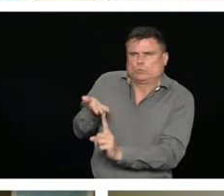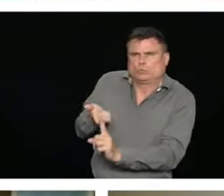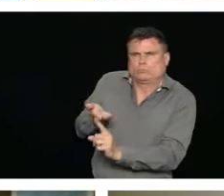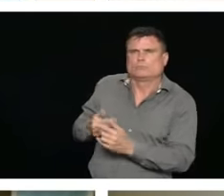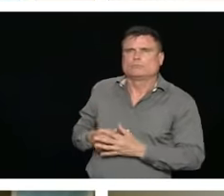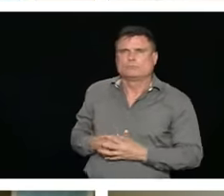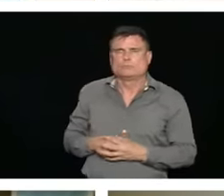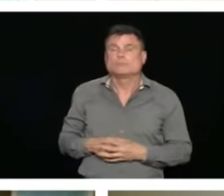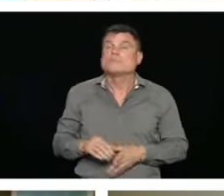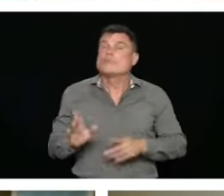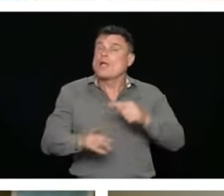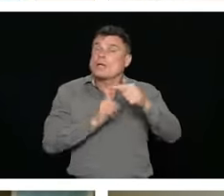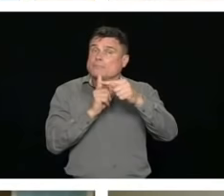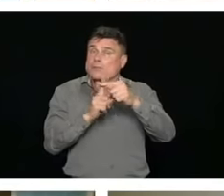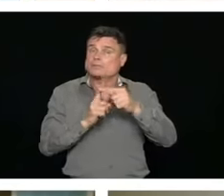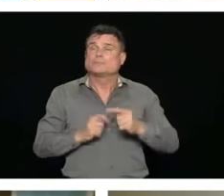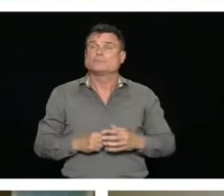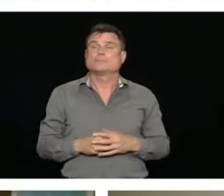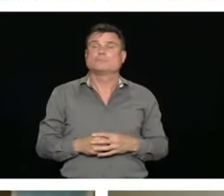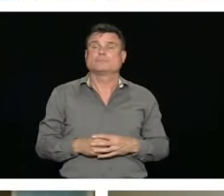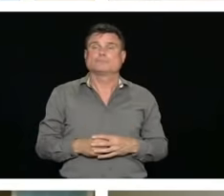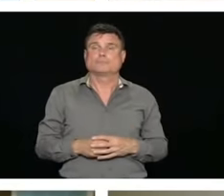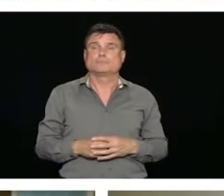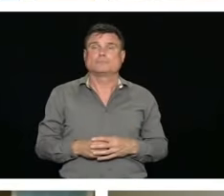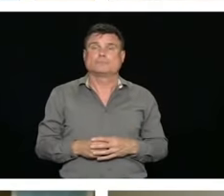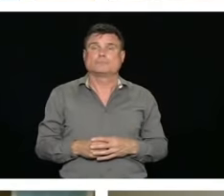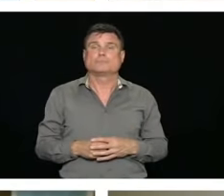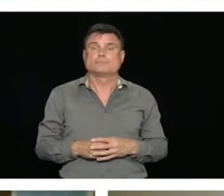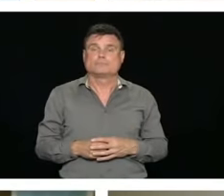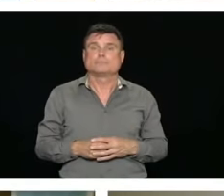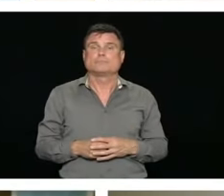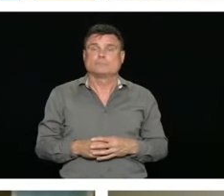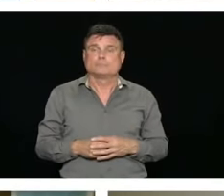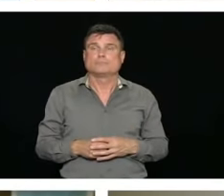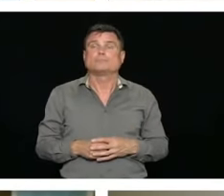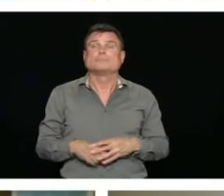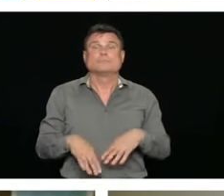an education, actually do